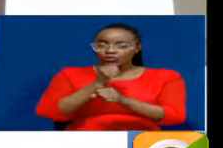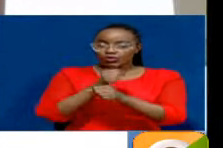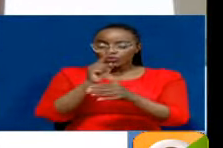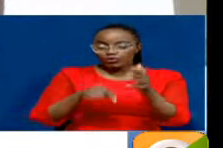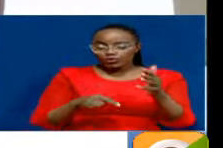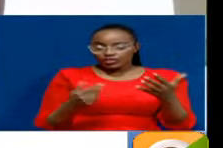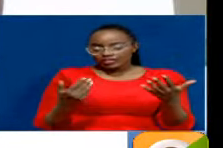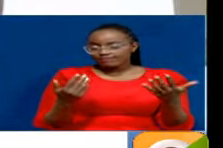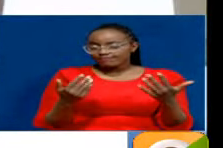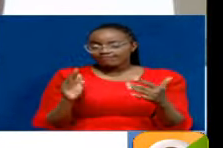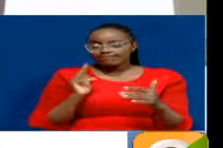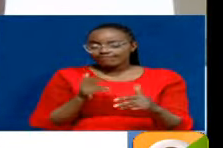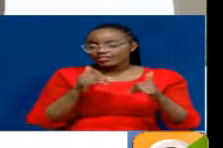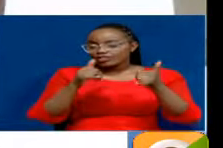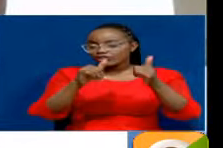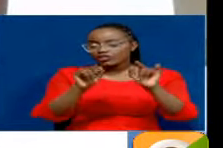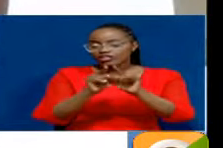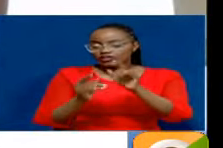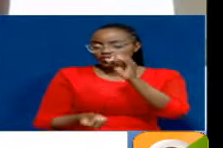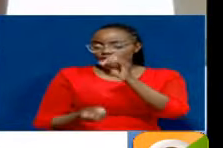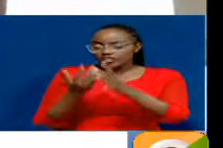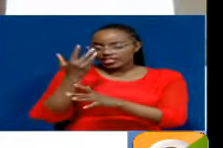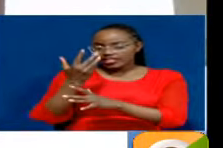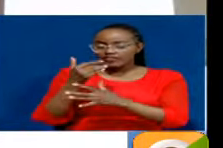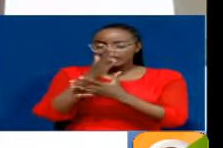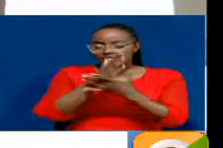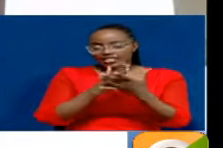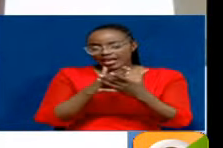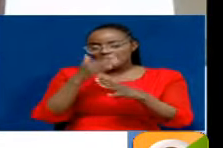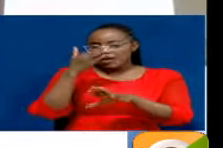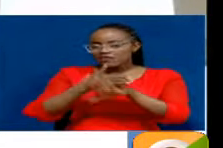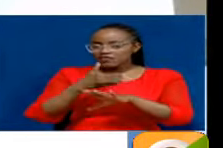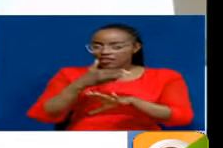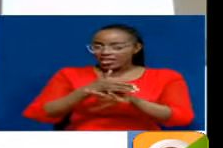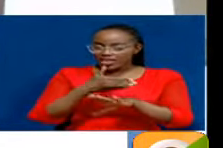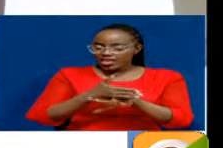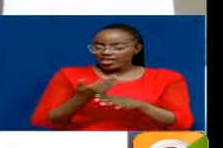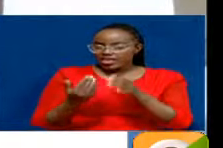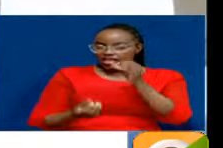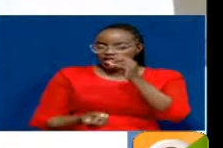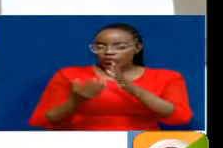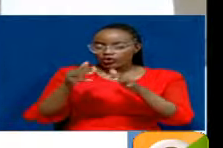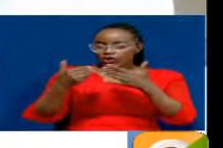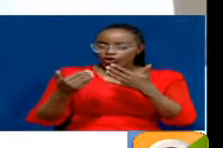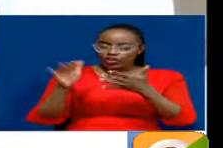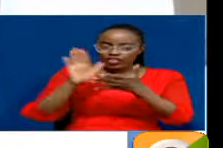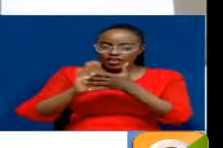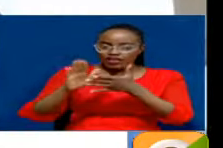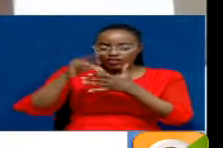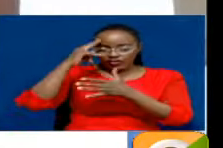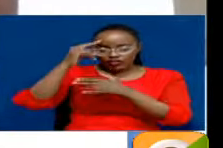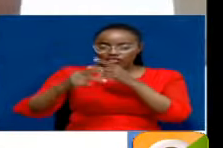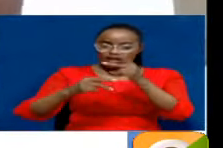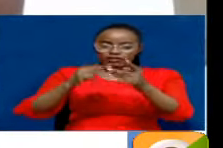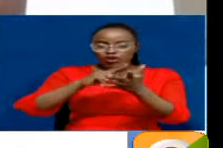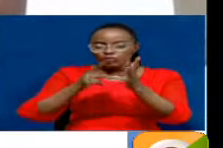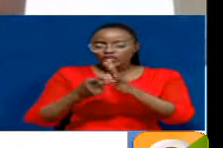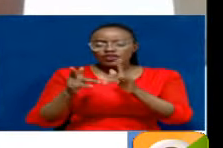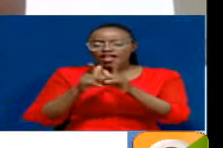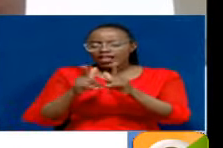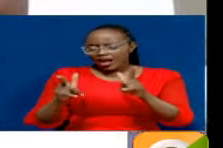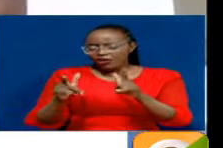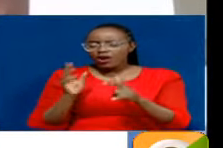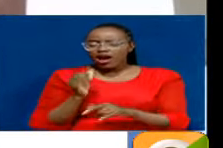Wahiga, is try to create some artificial growth or speed of that process. Let our